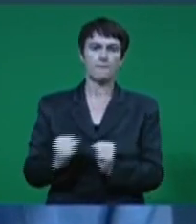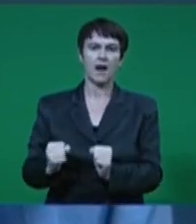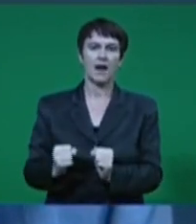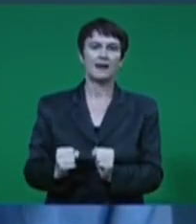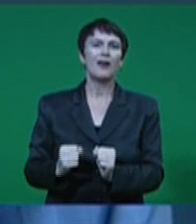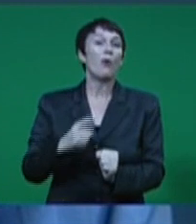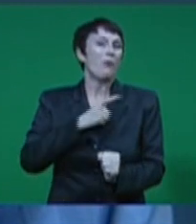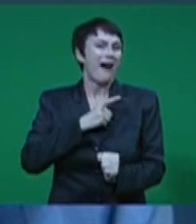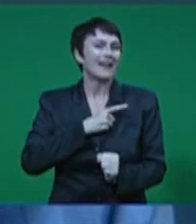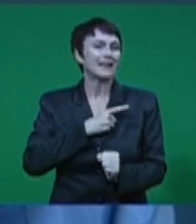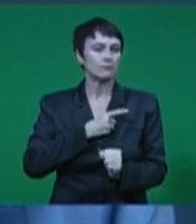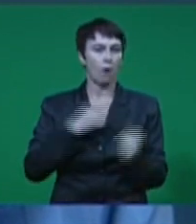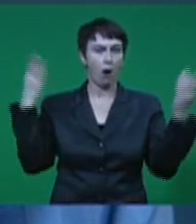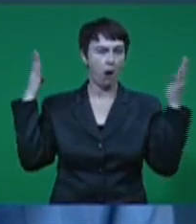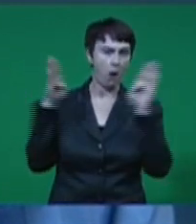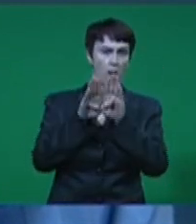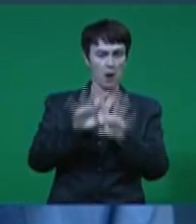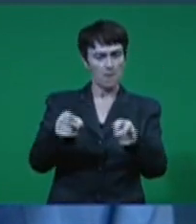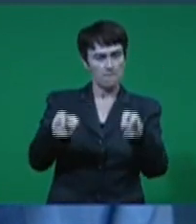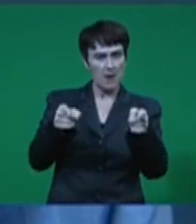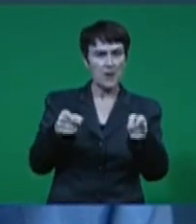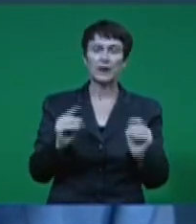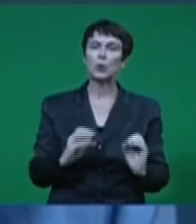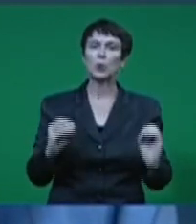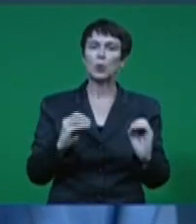lockdown restrictions and low interest rates.